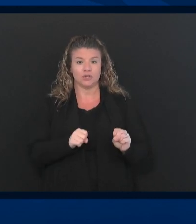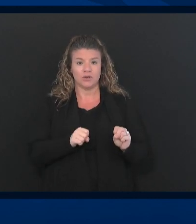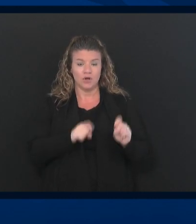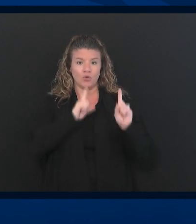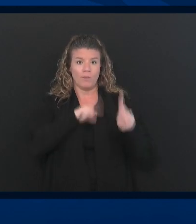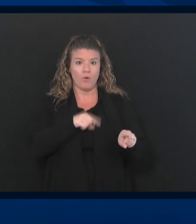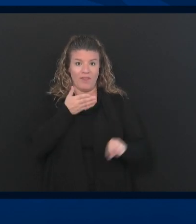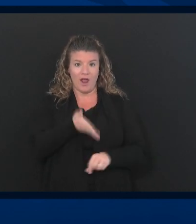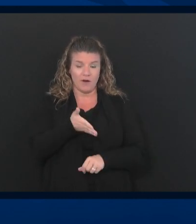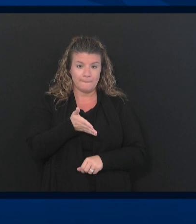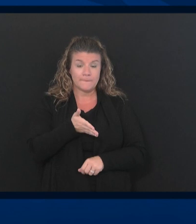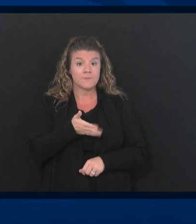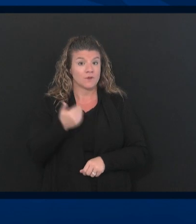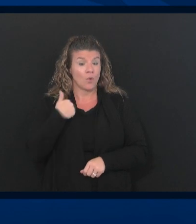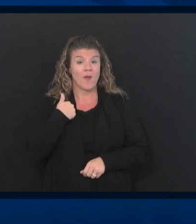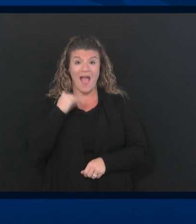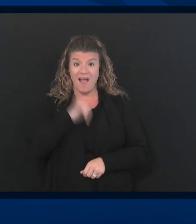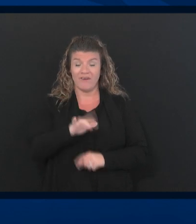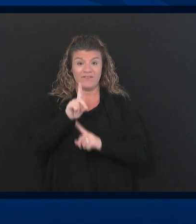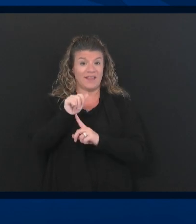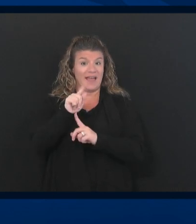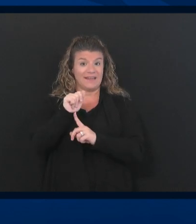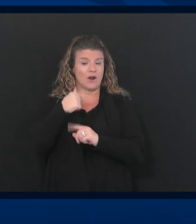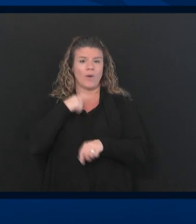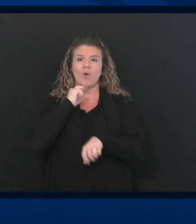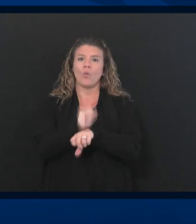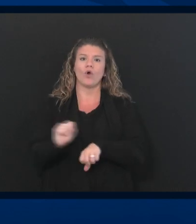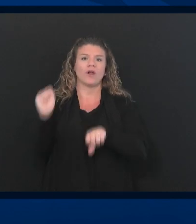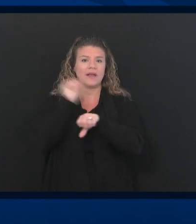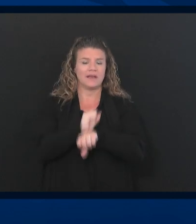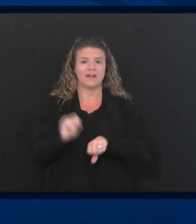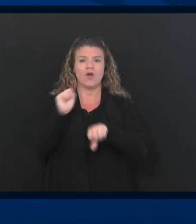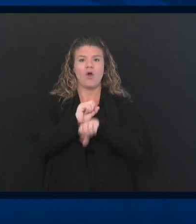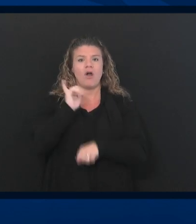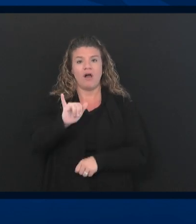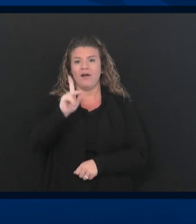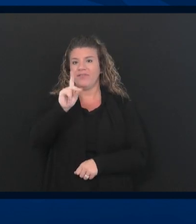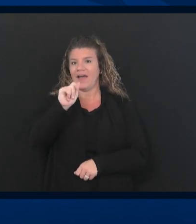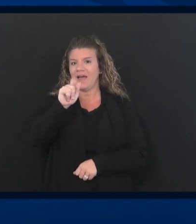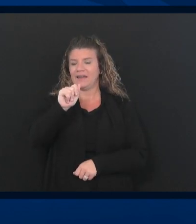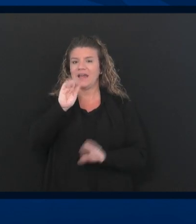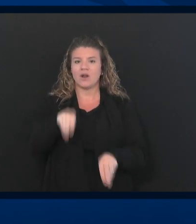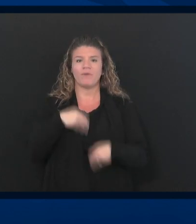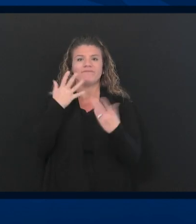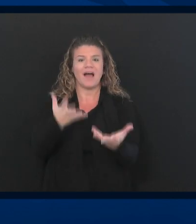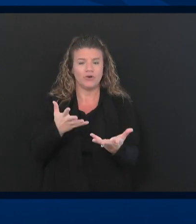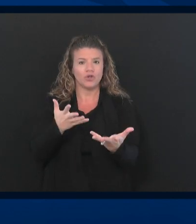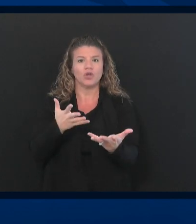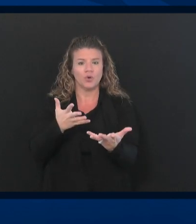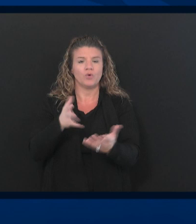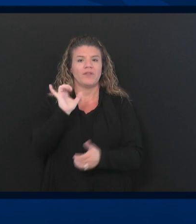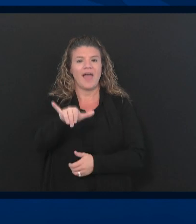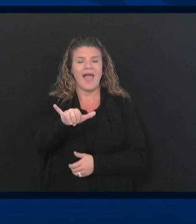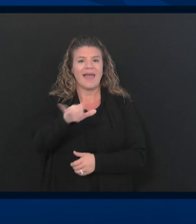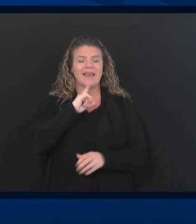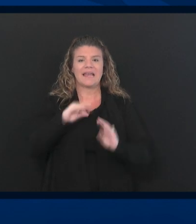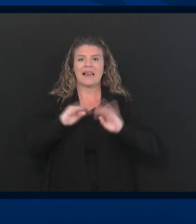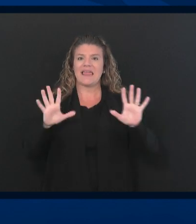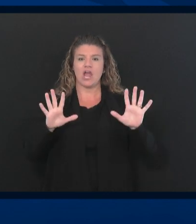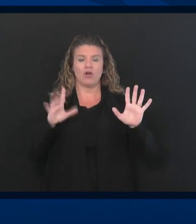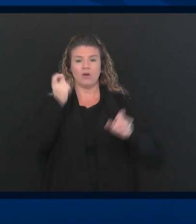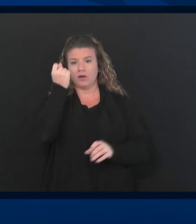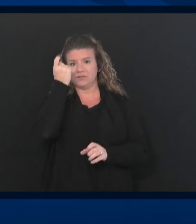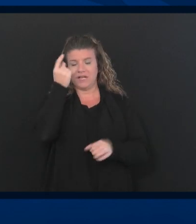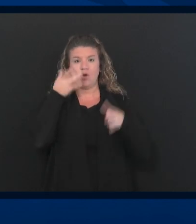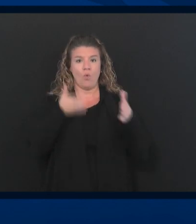we do have some of that data. We are working to make sure it's provided to you in a clear and